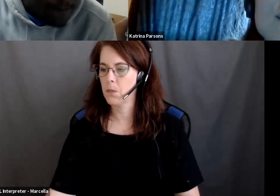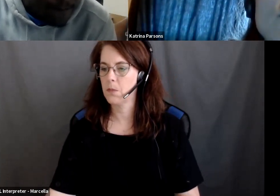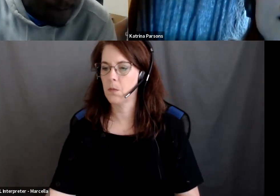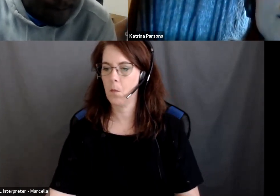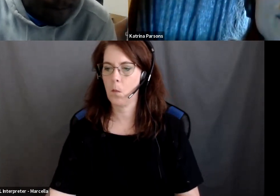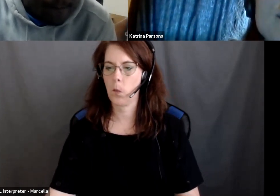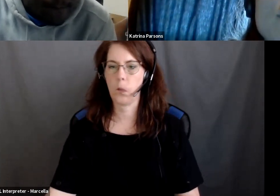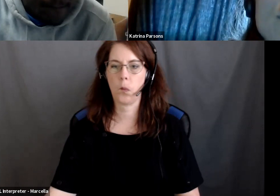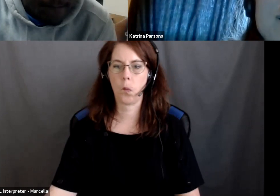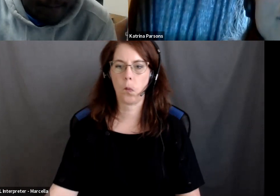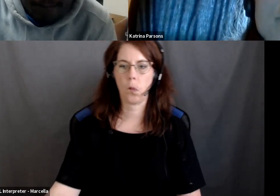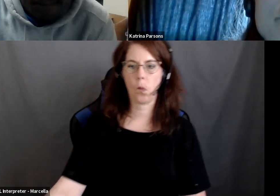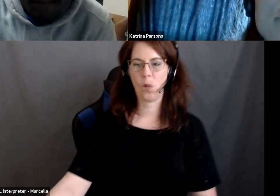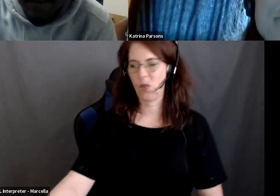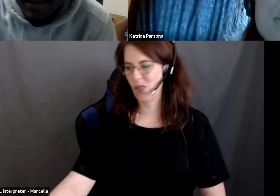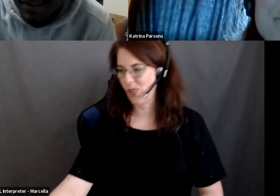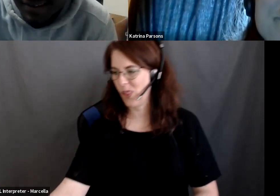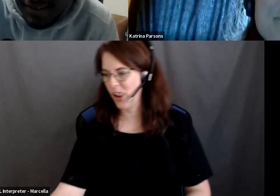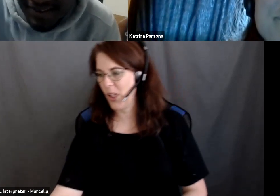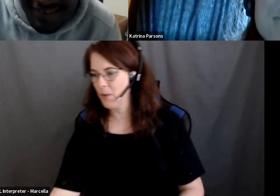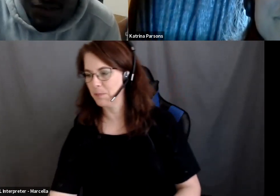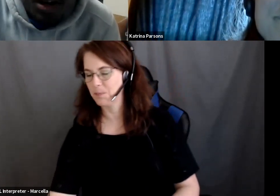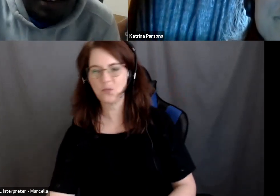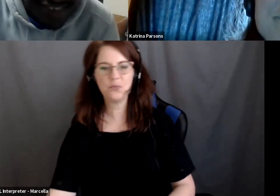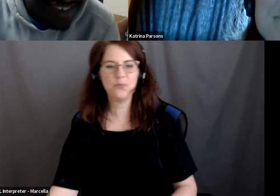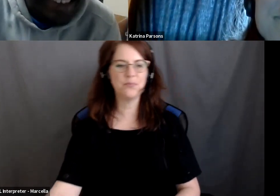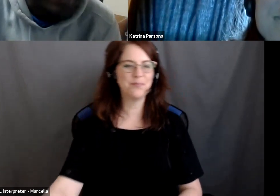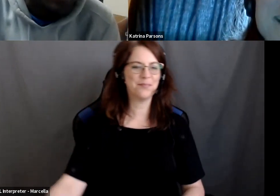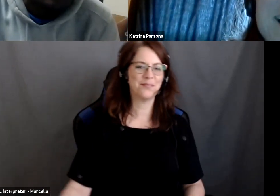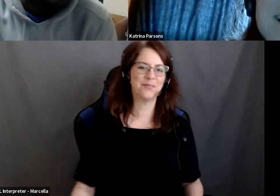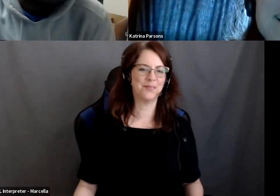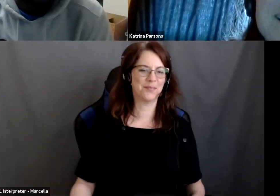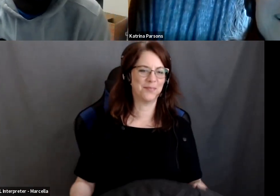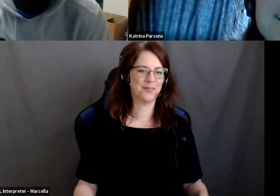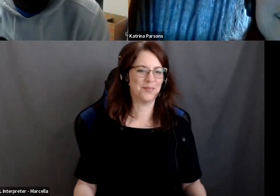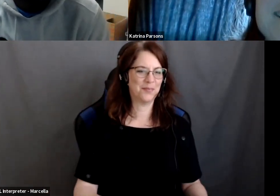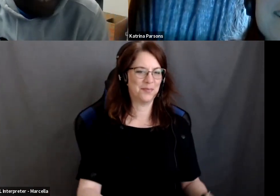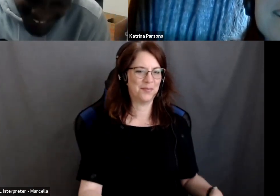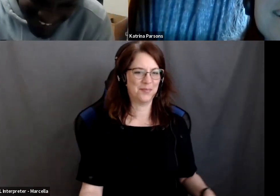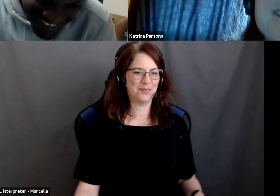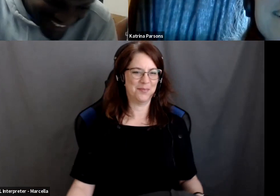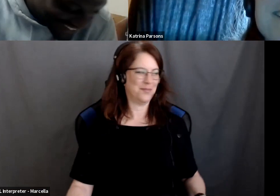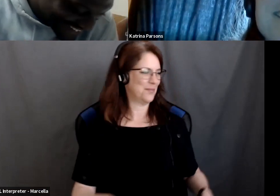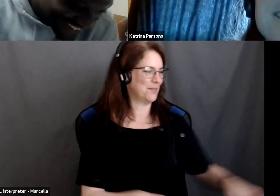Or that's 12 Eastern time. Right. It's early for me.